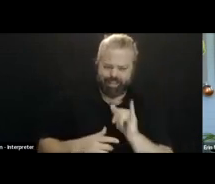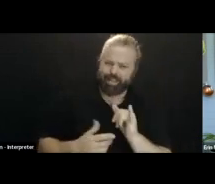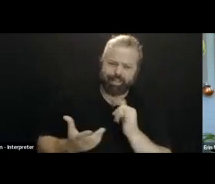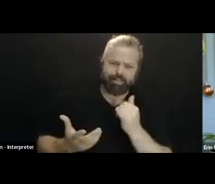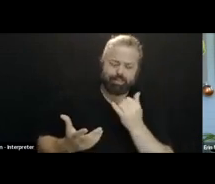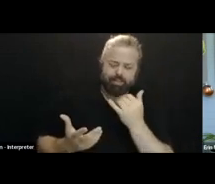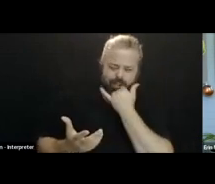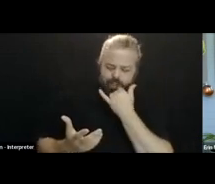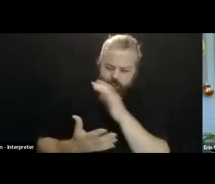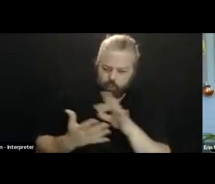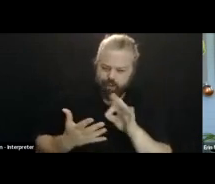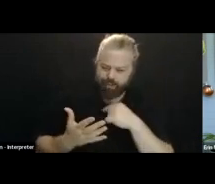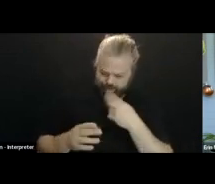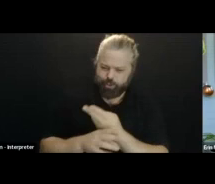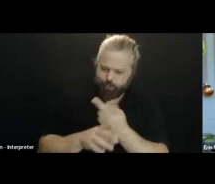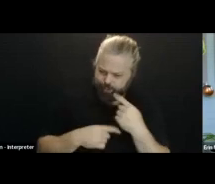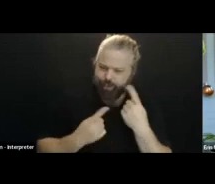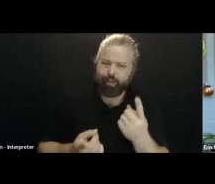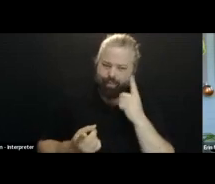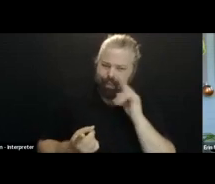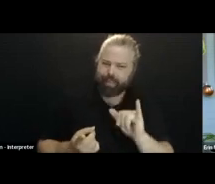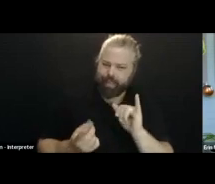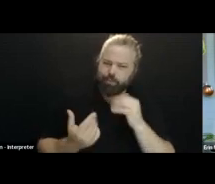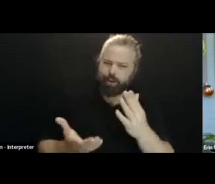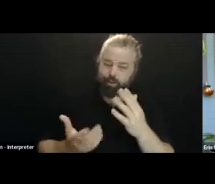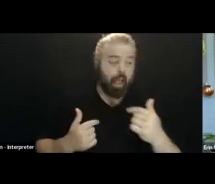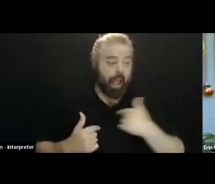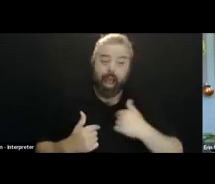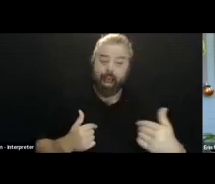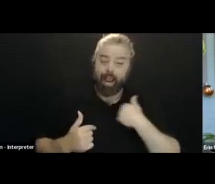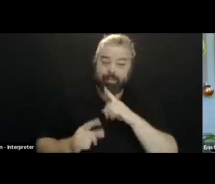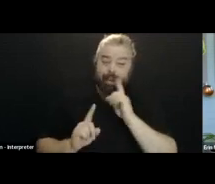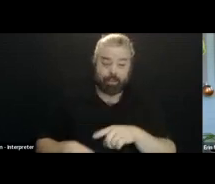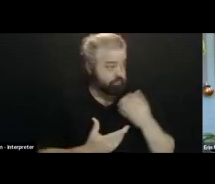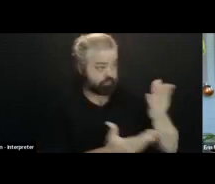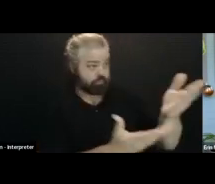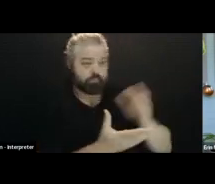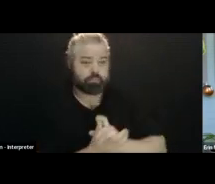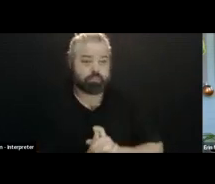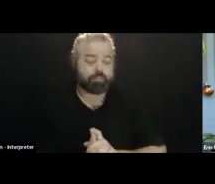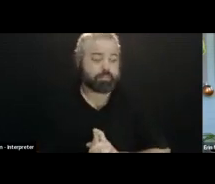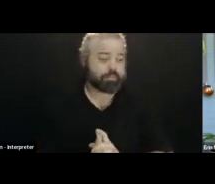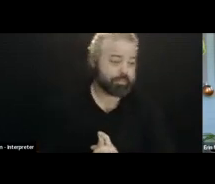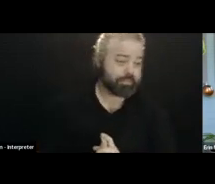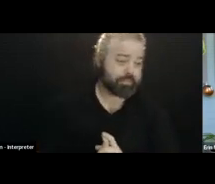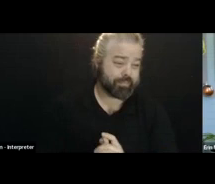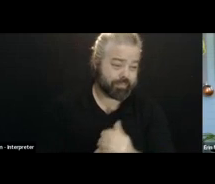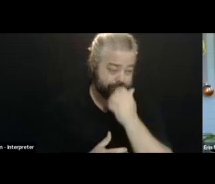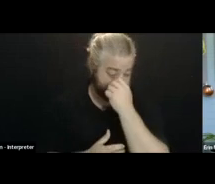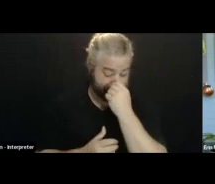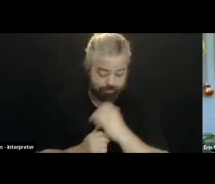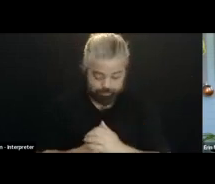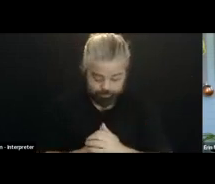recommended. Well, I actually do know the answer to that question. Take it away. So just